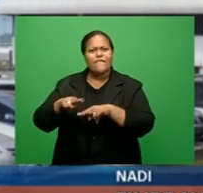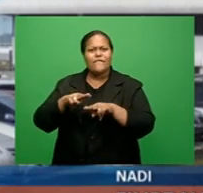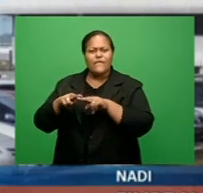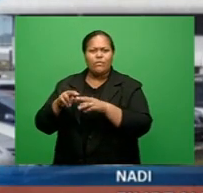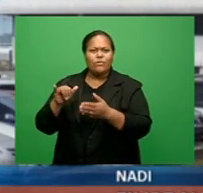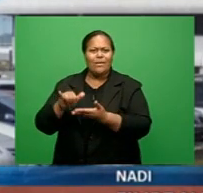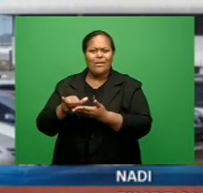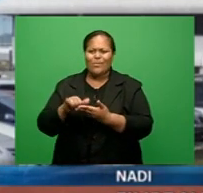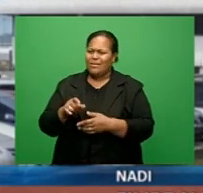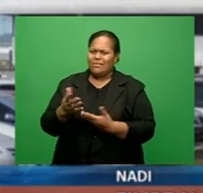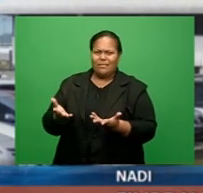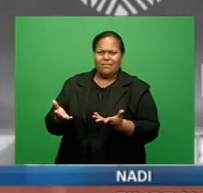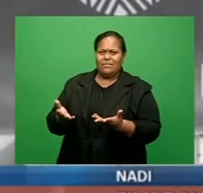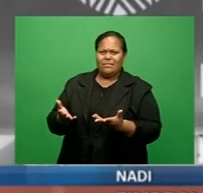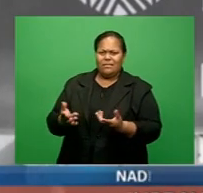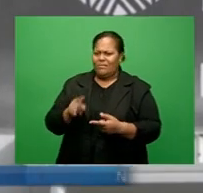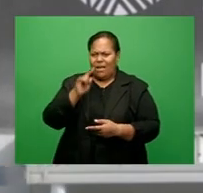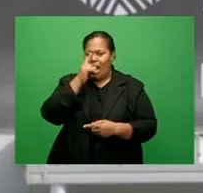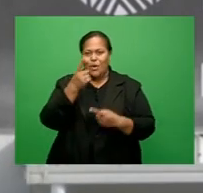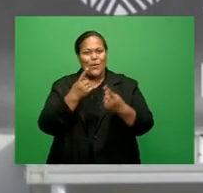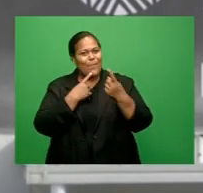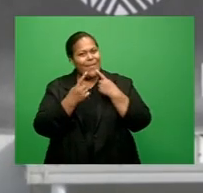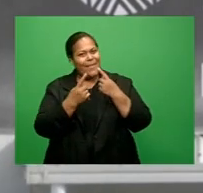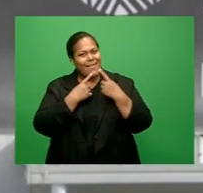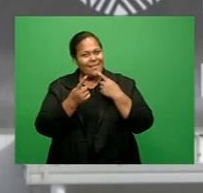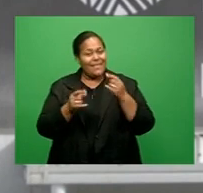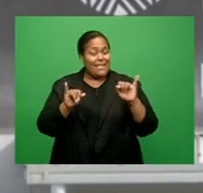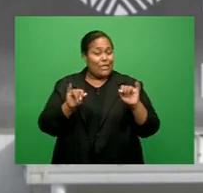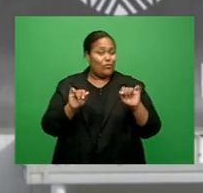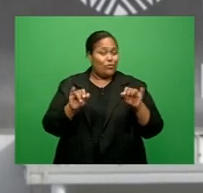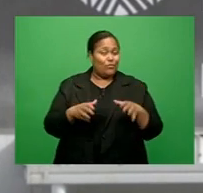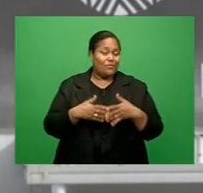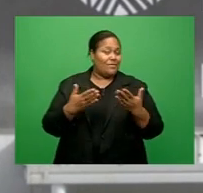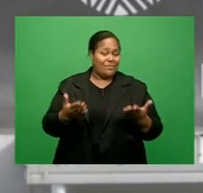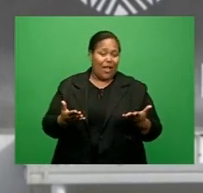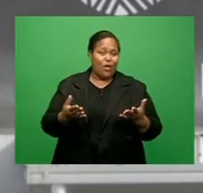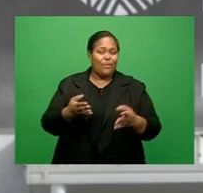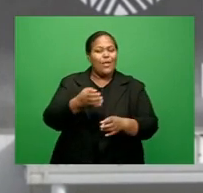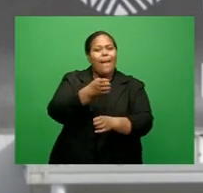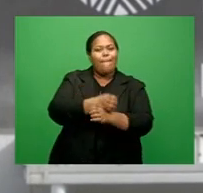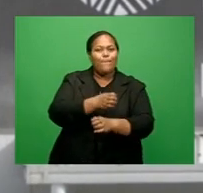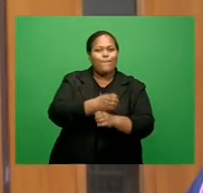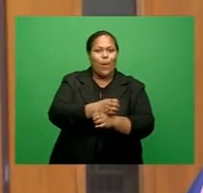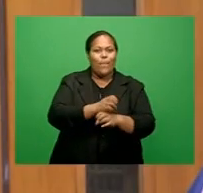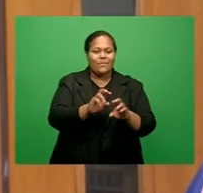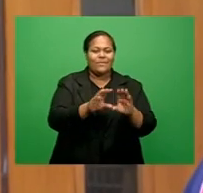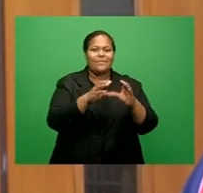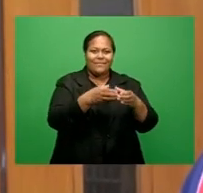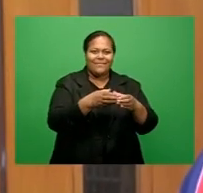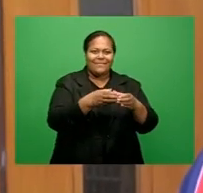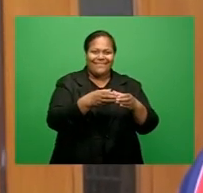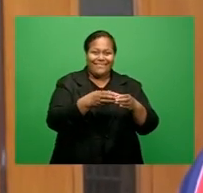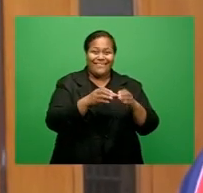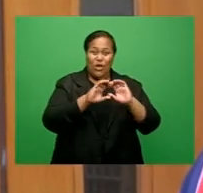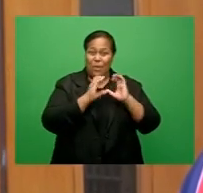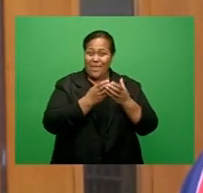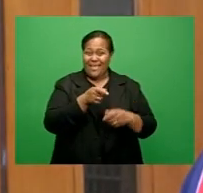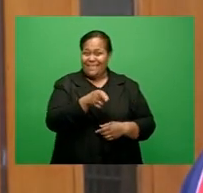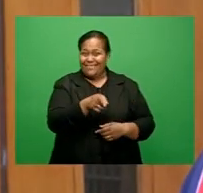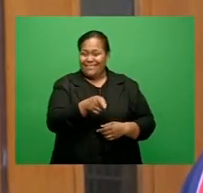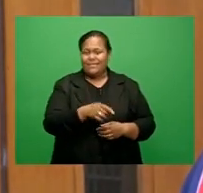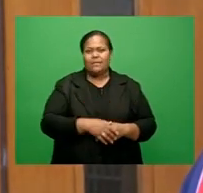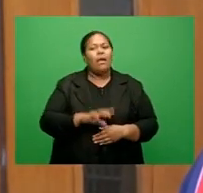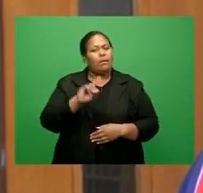be appropriate for them to comment on matters currently before the Employment Relations Tribunal. However, they are